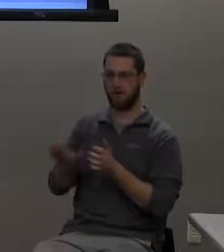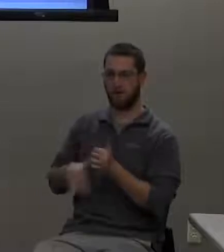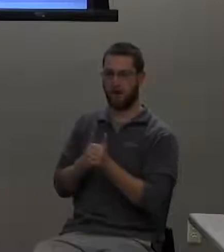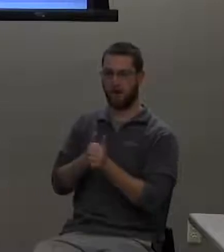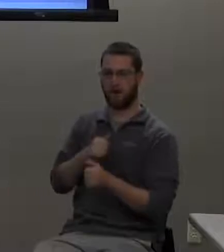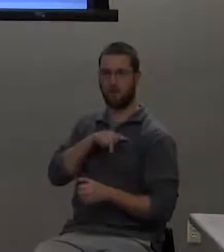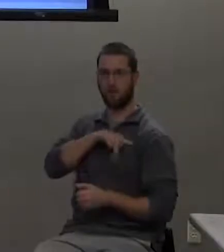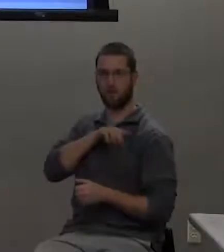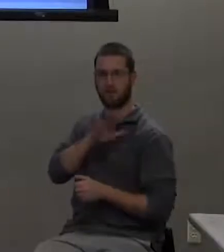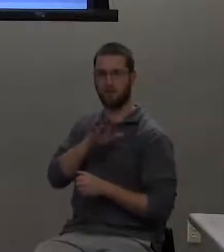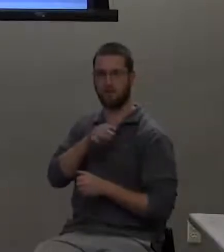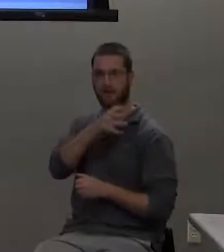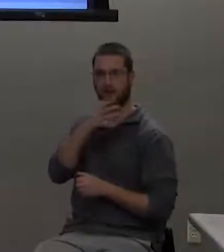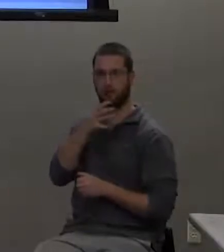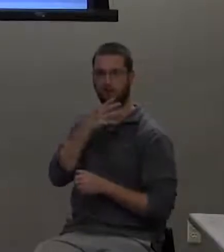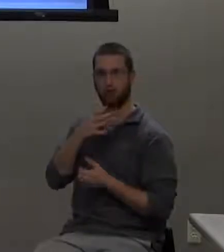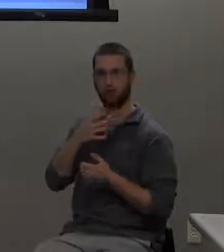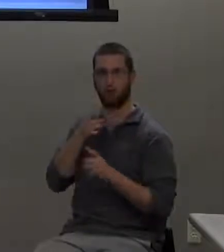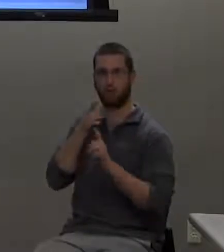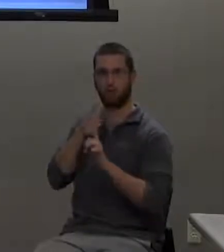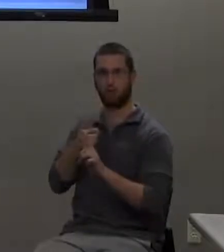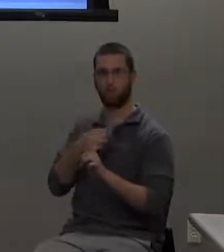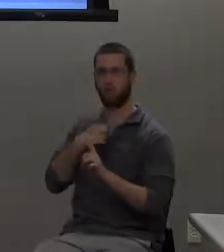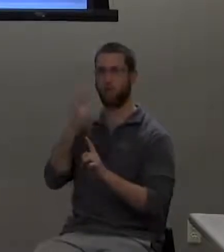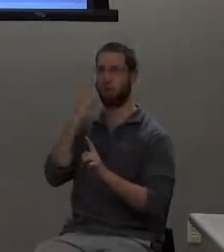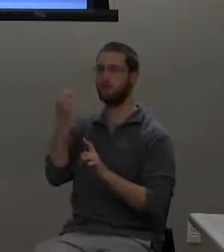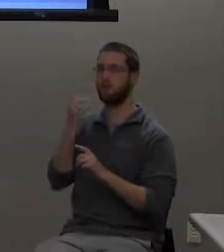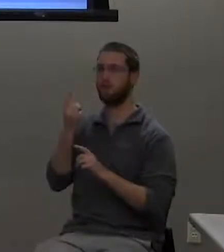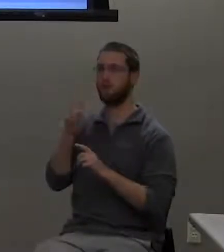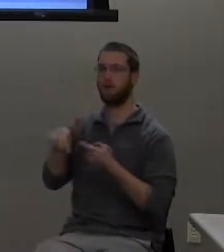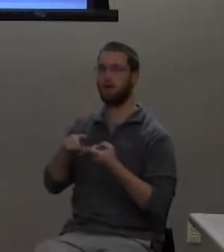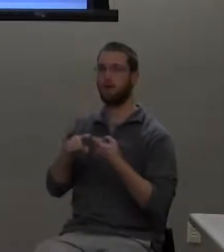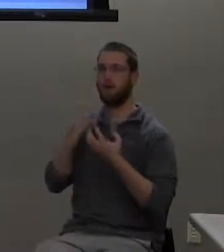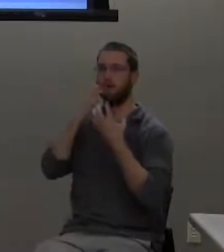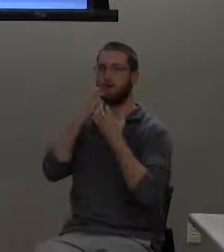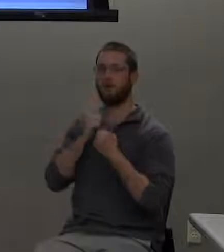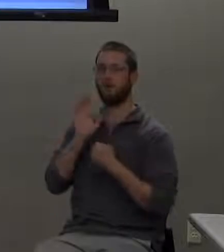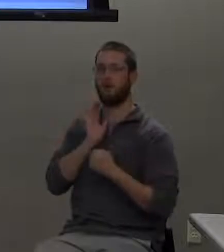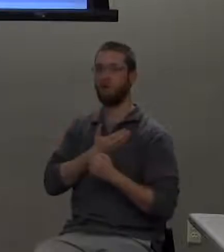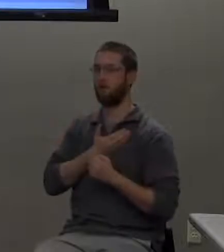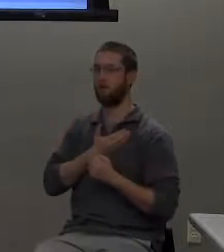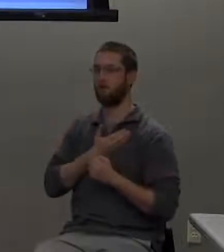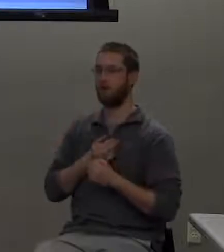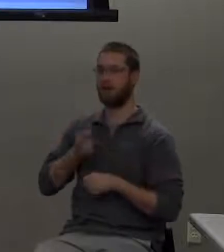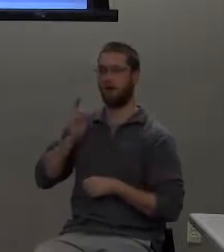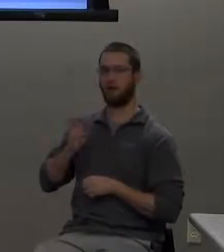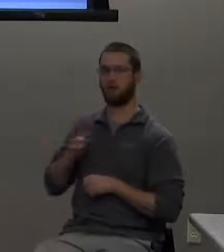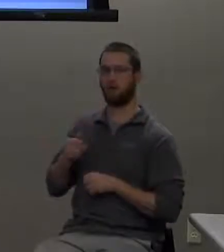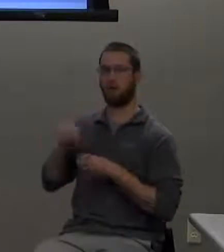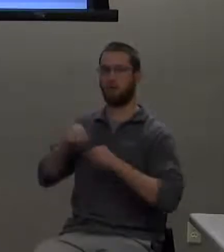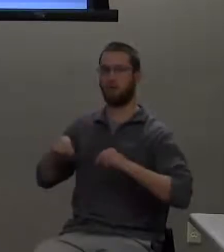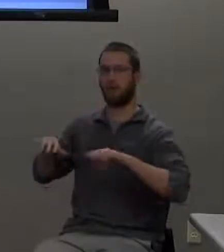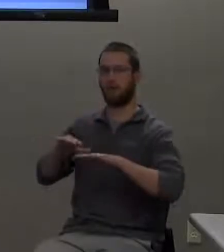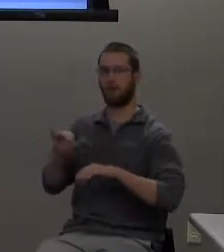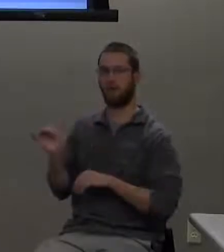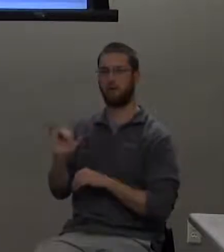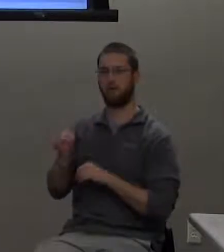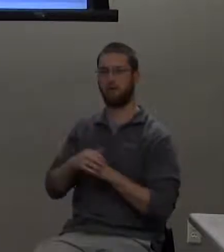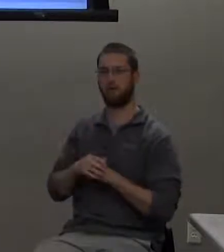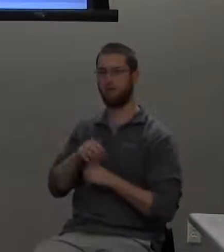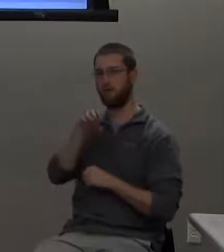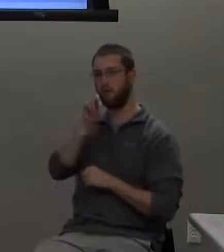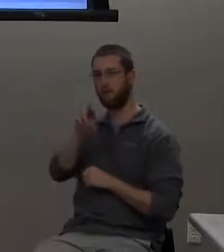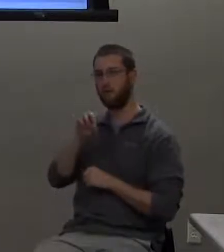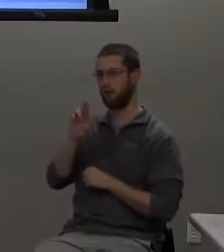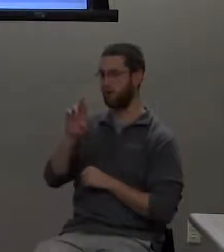agriculture, I would like to see something about preserving our historic properties as well, or